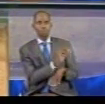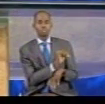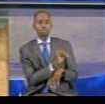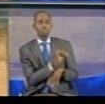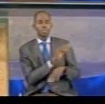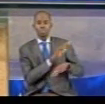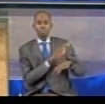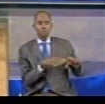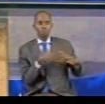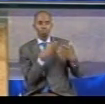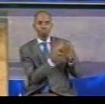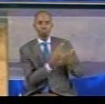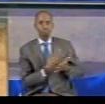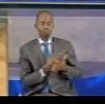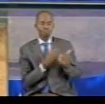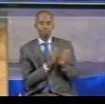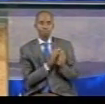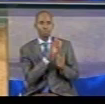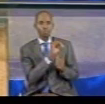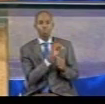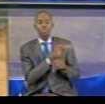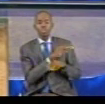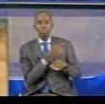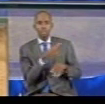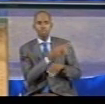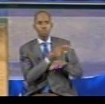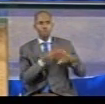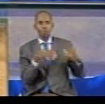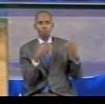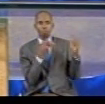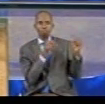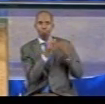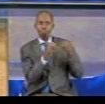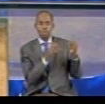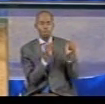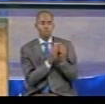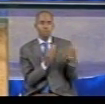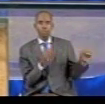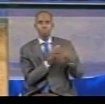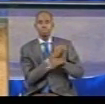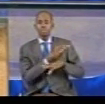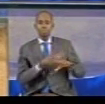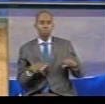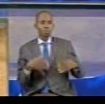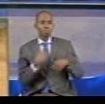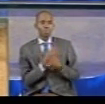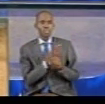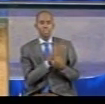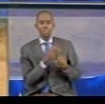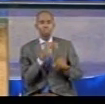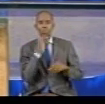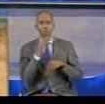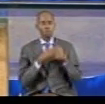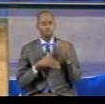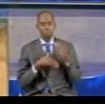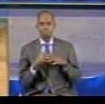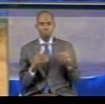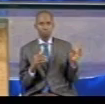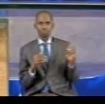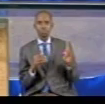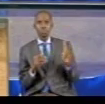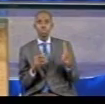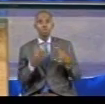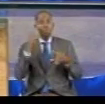Don't fight them. Don't distress them. For I will not give thee